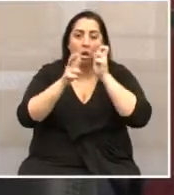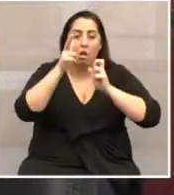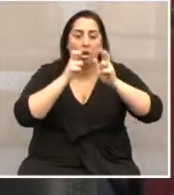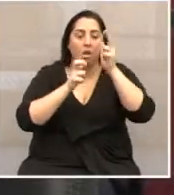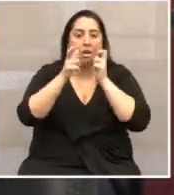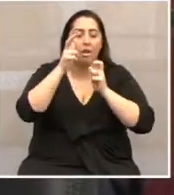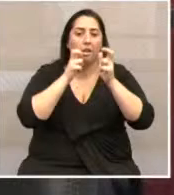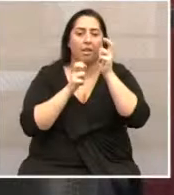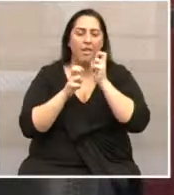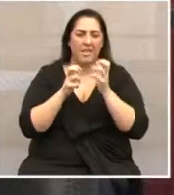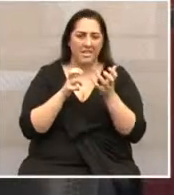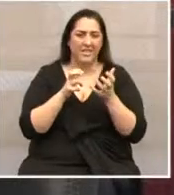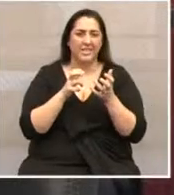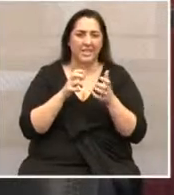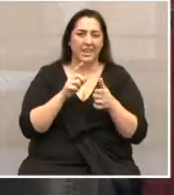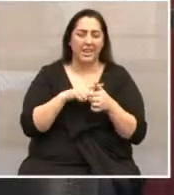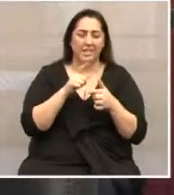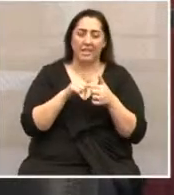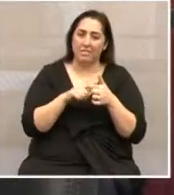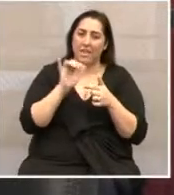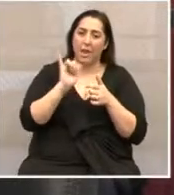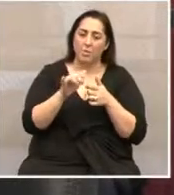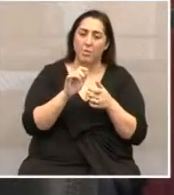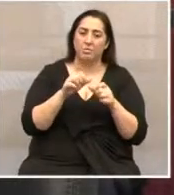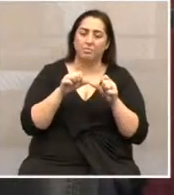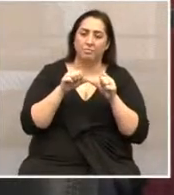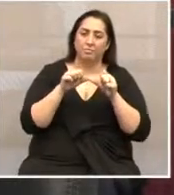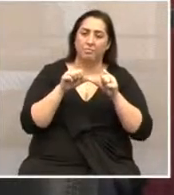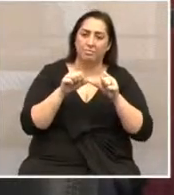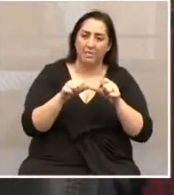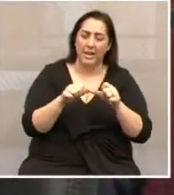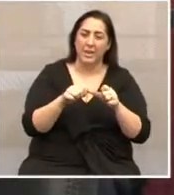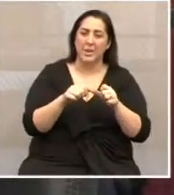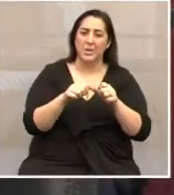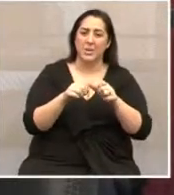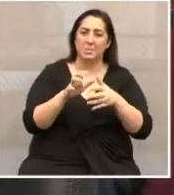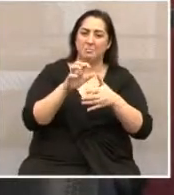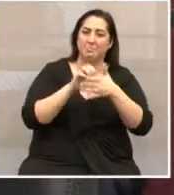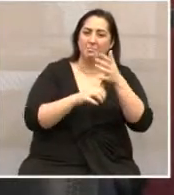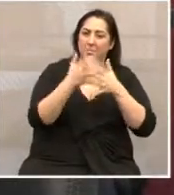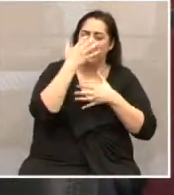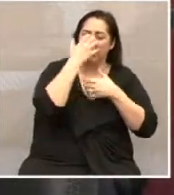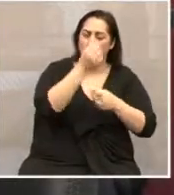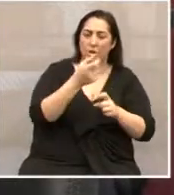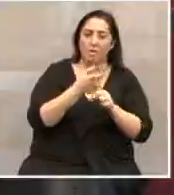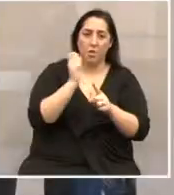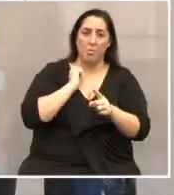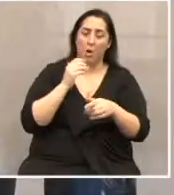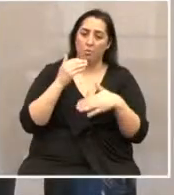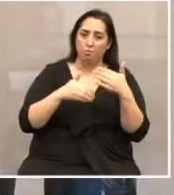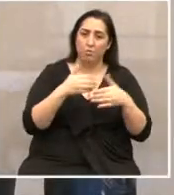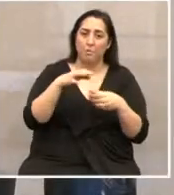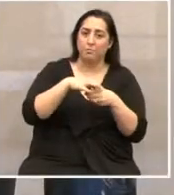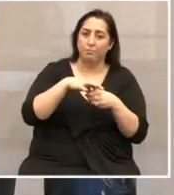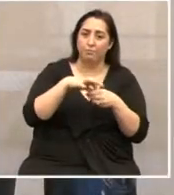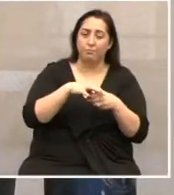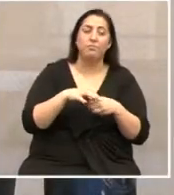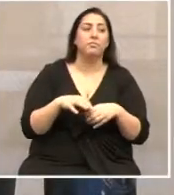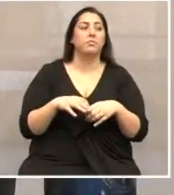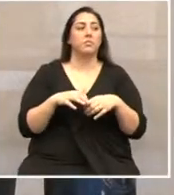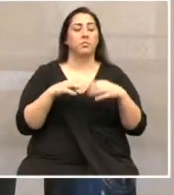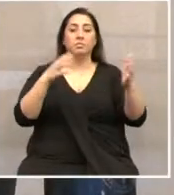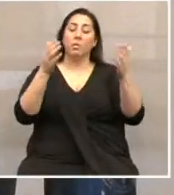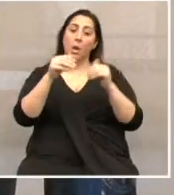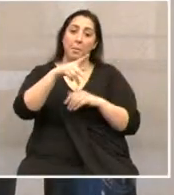undermine our democracy and trust in our electoral process. Mr. Patel, maybe we can have